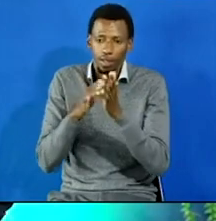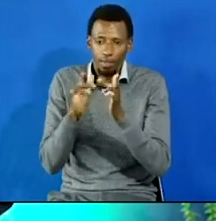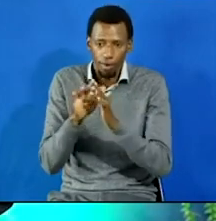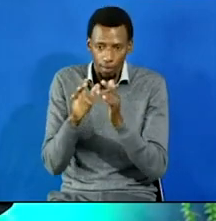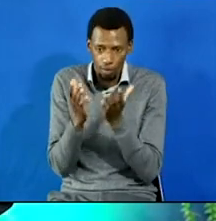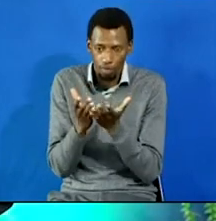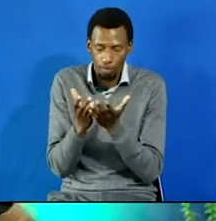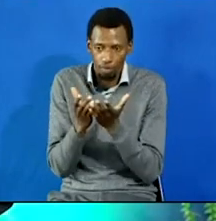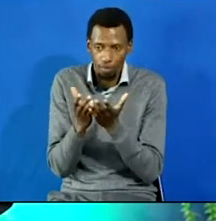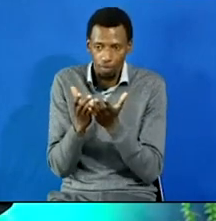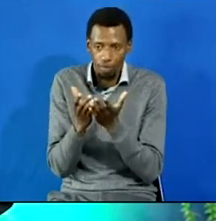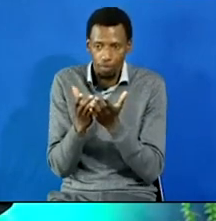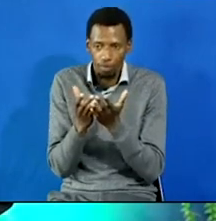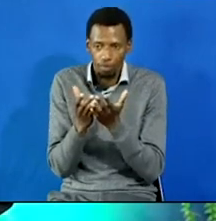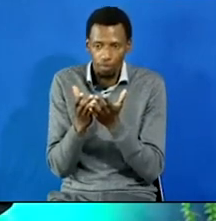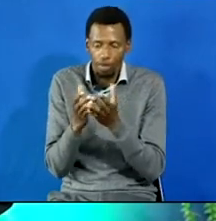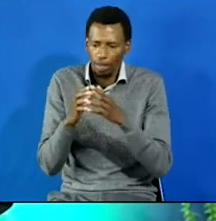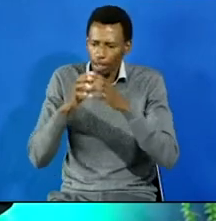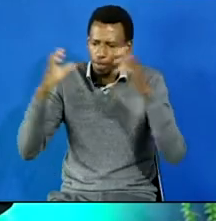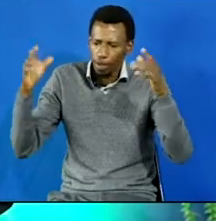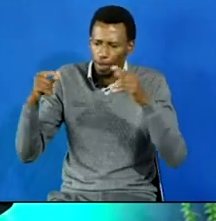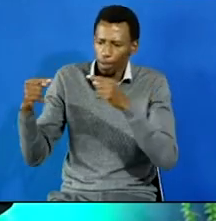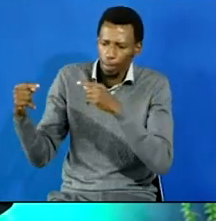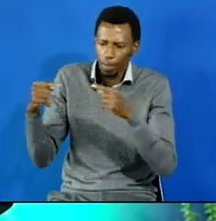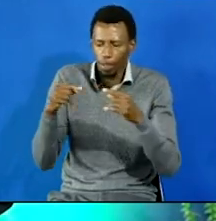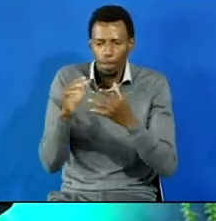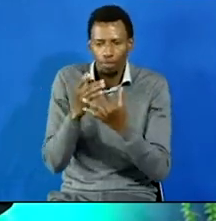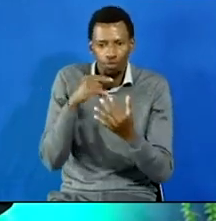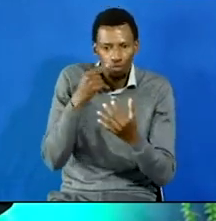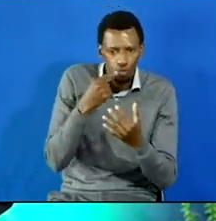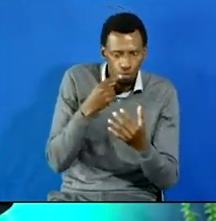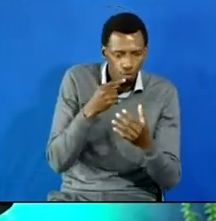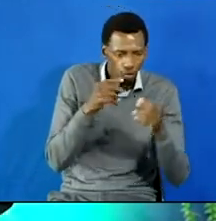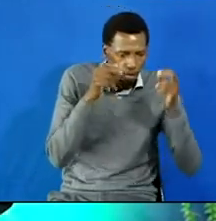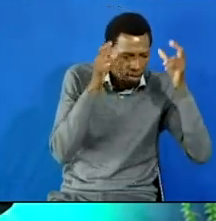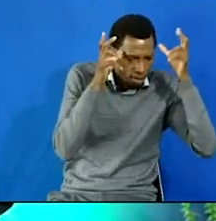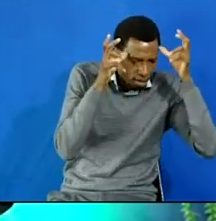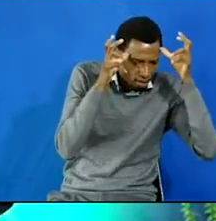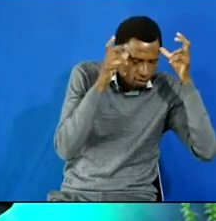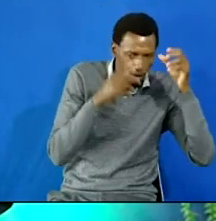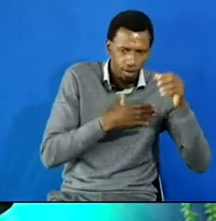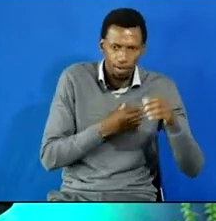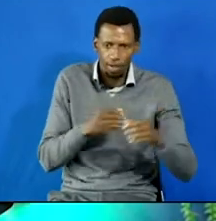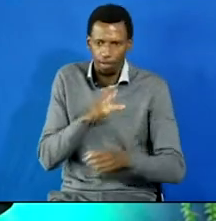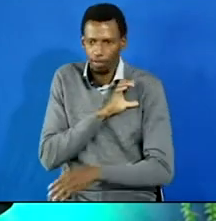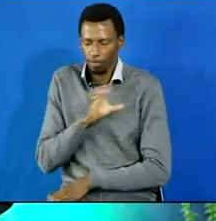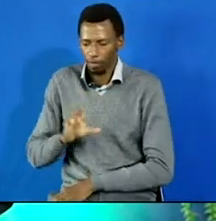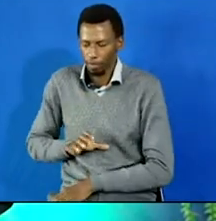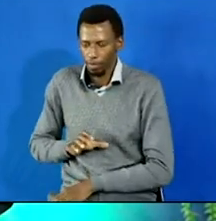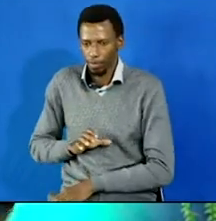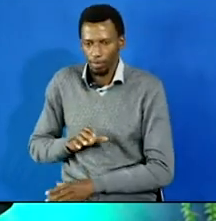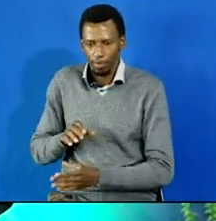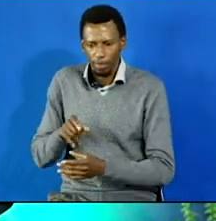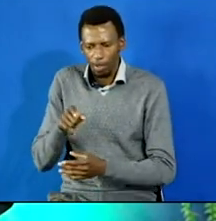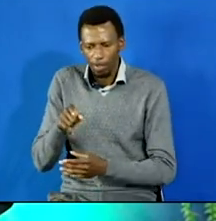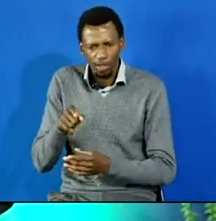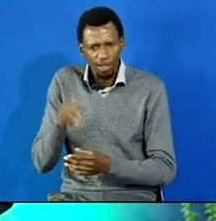the great controversy between Satan and Christ, it's about to